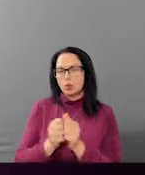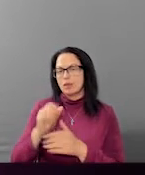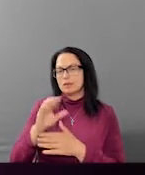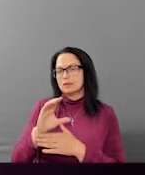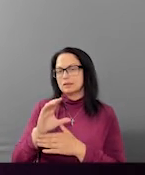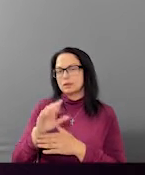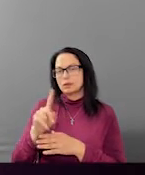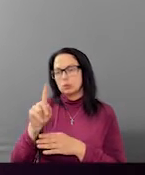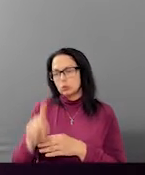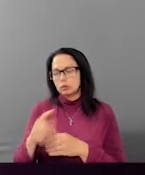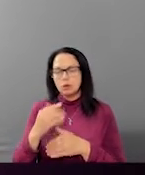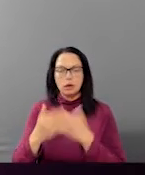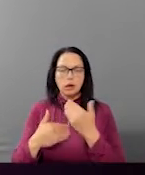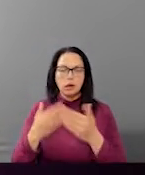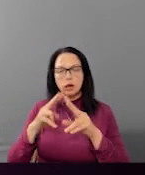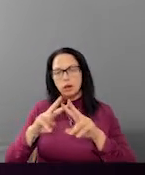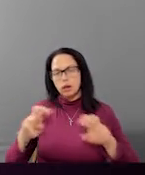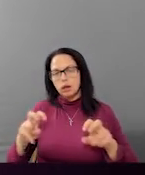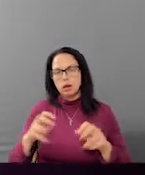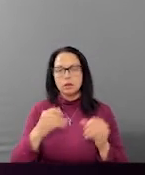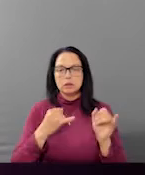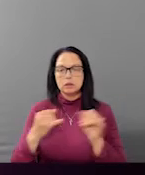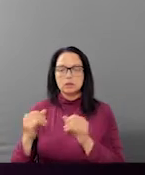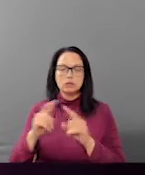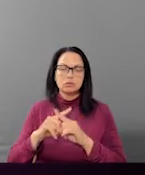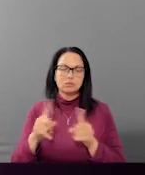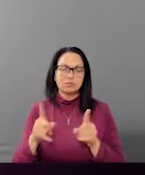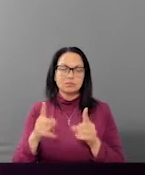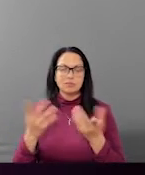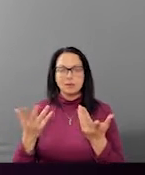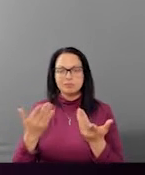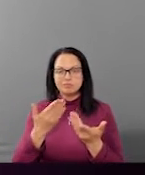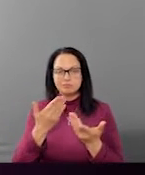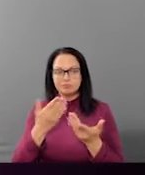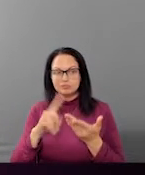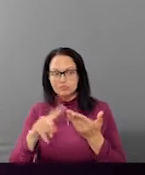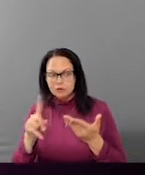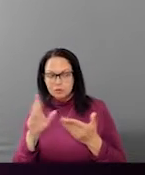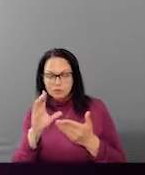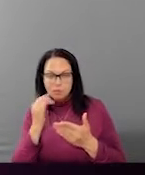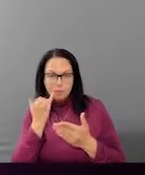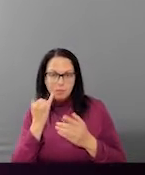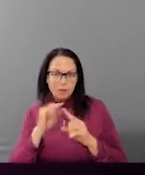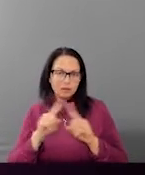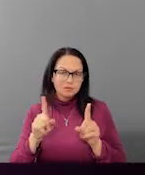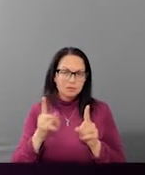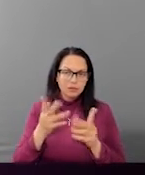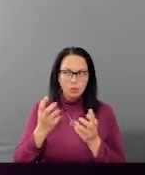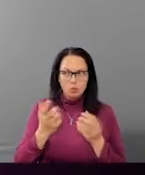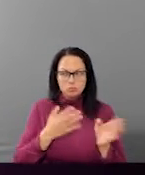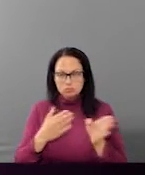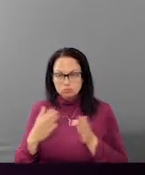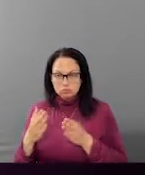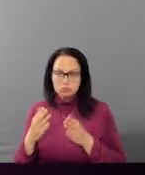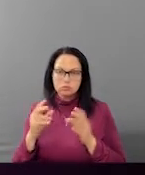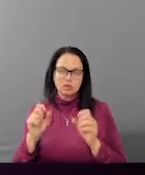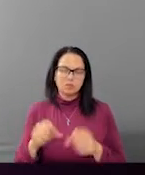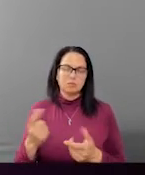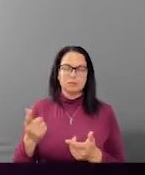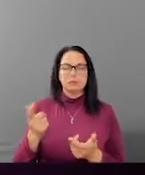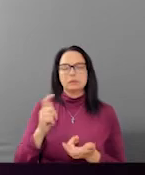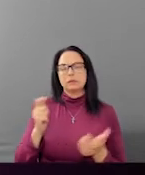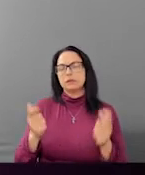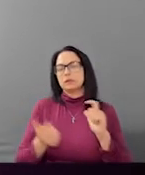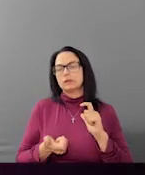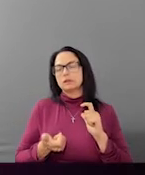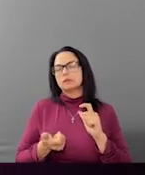you could go through every name in the list one by one, check does it start with a C until you get to the end of the list. But if you wanted to do something like indexing